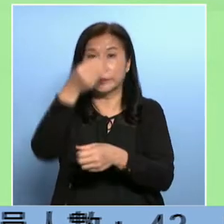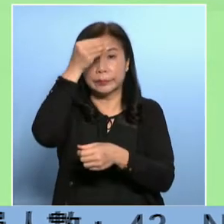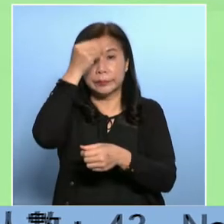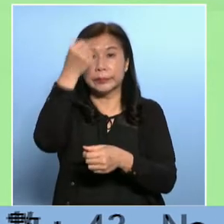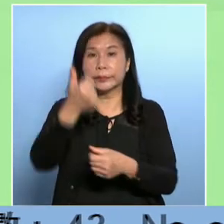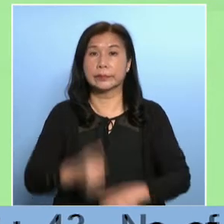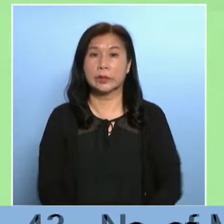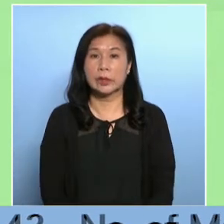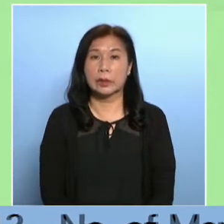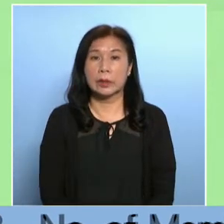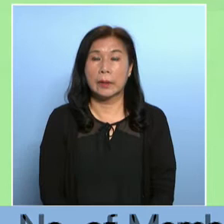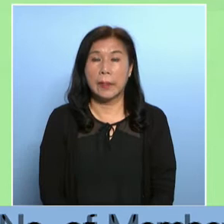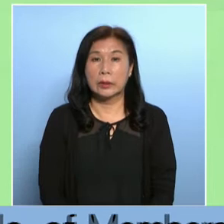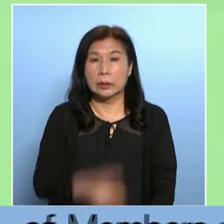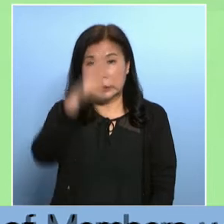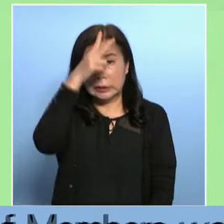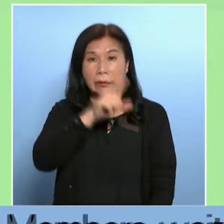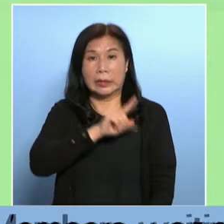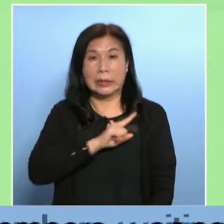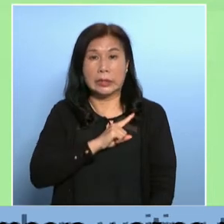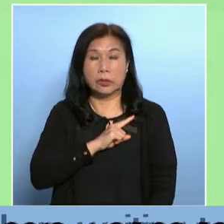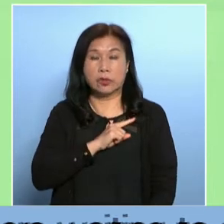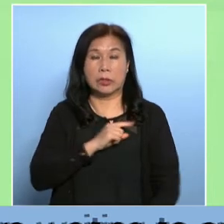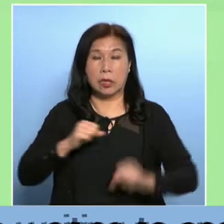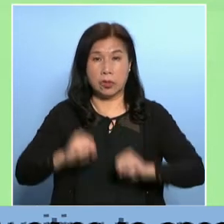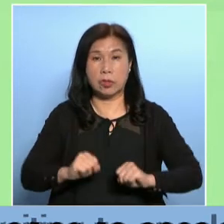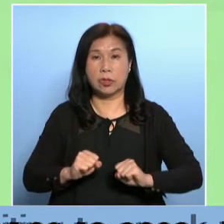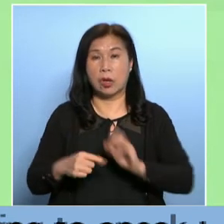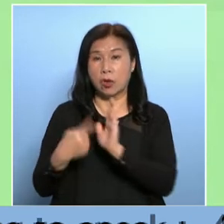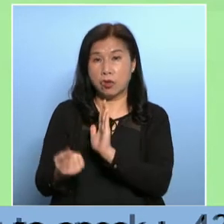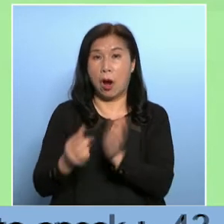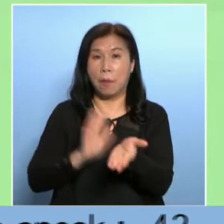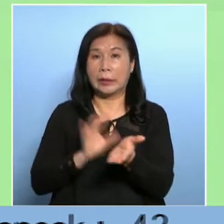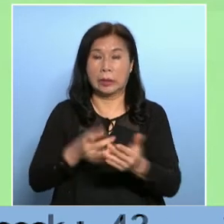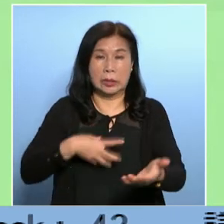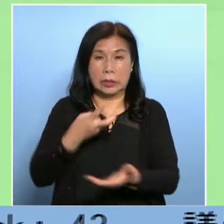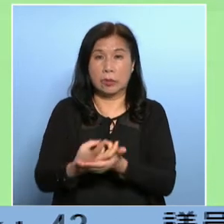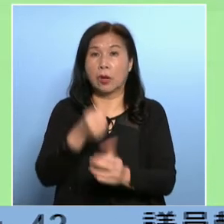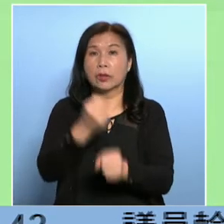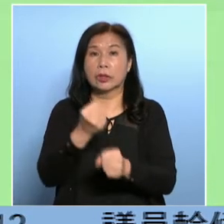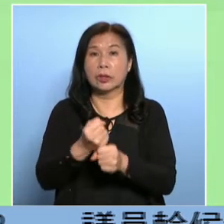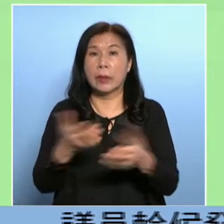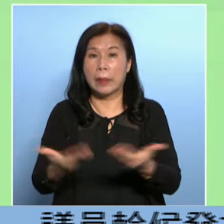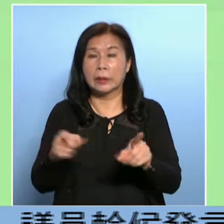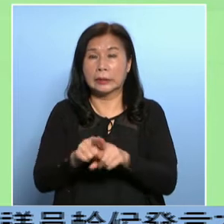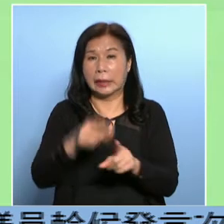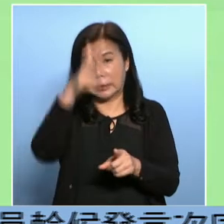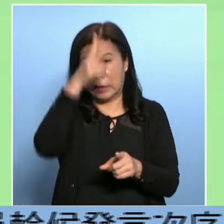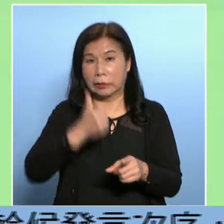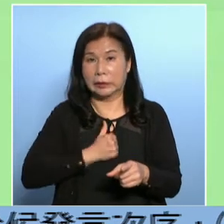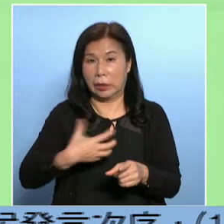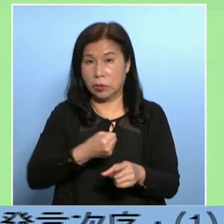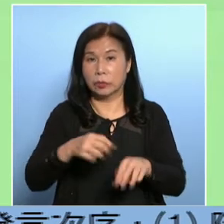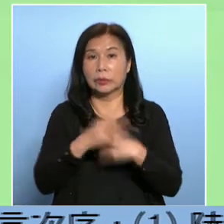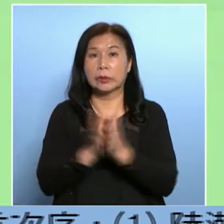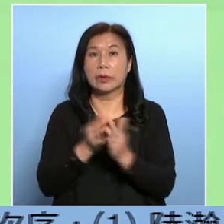be recommendations for the government to consider. While the government's anti-epidemic team should be prudent in their